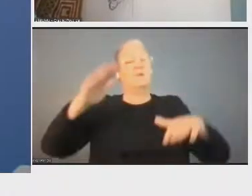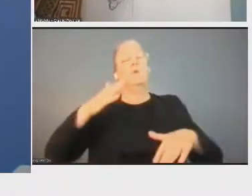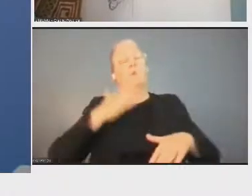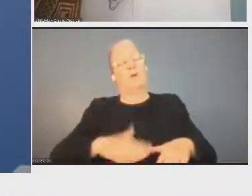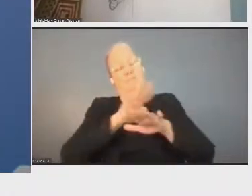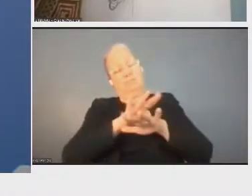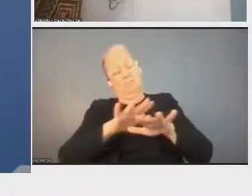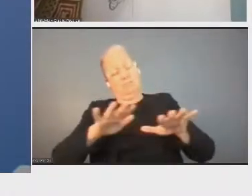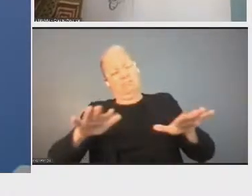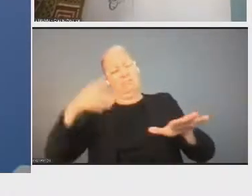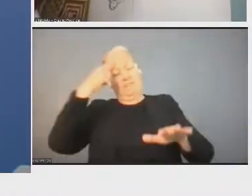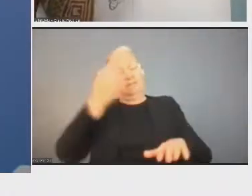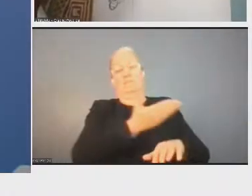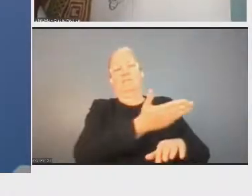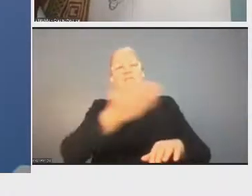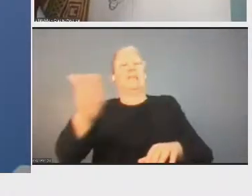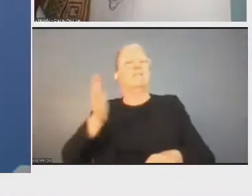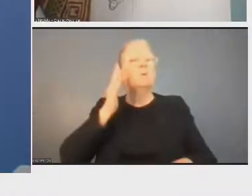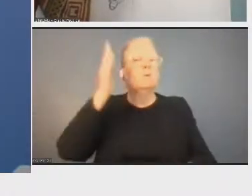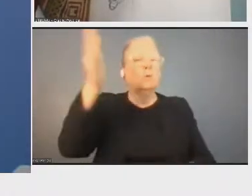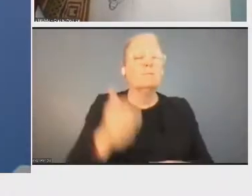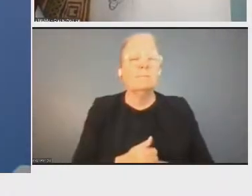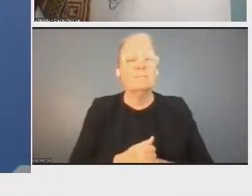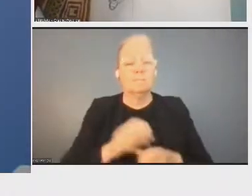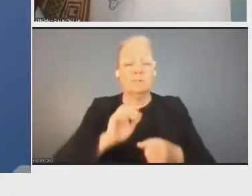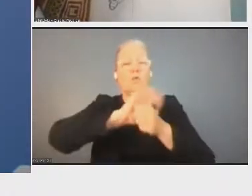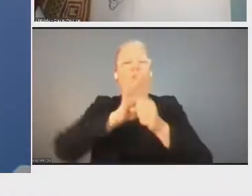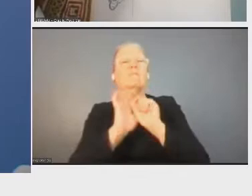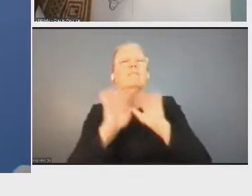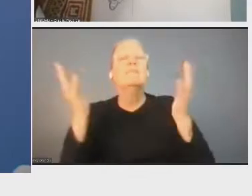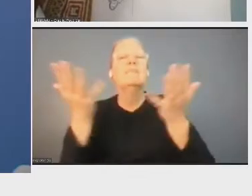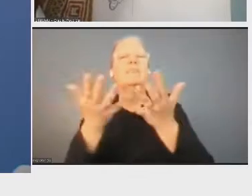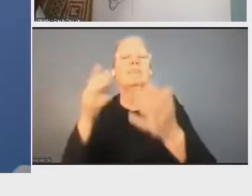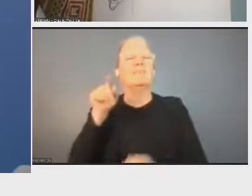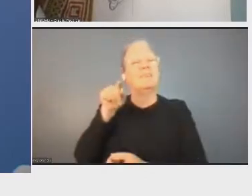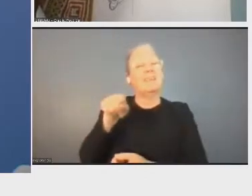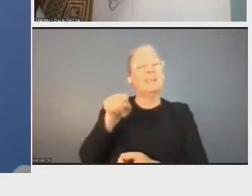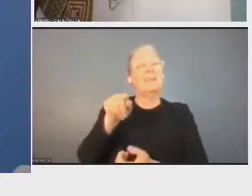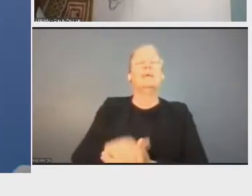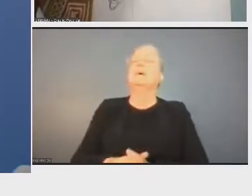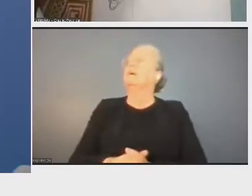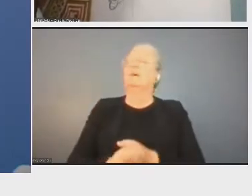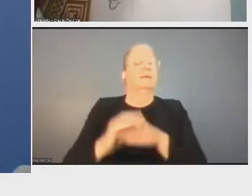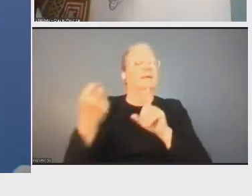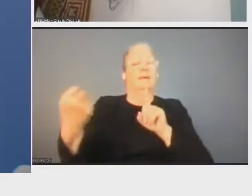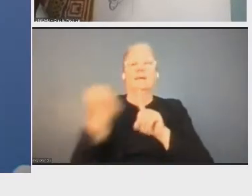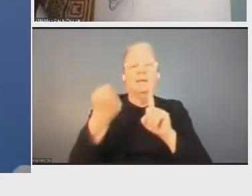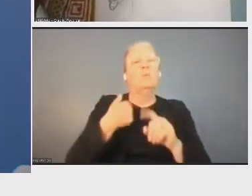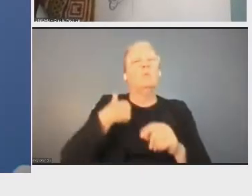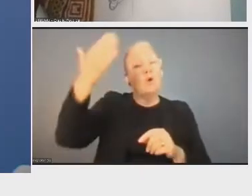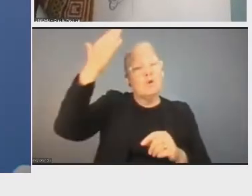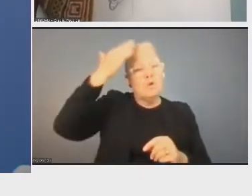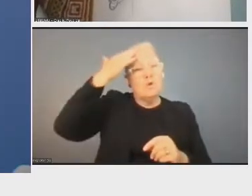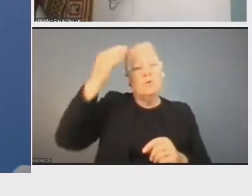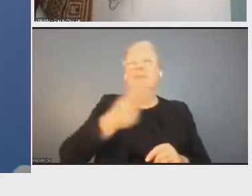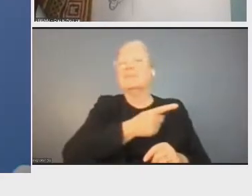their future. The COVID-19 pandemic makes it all clear how those who are